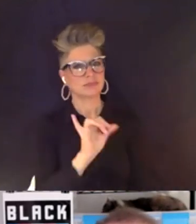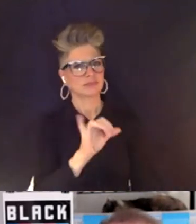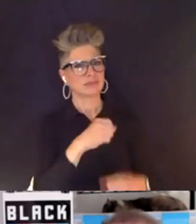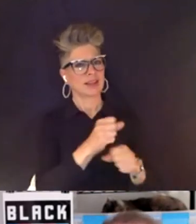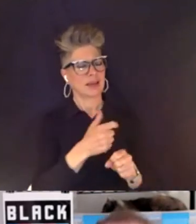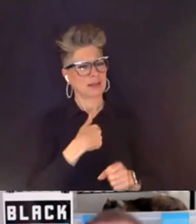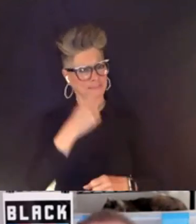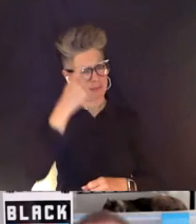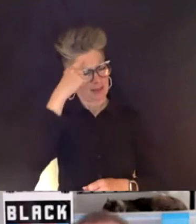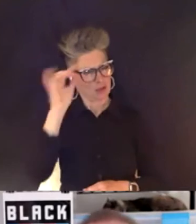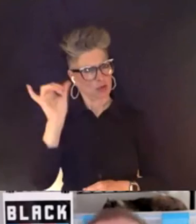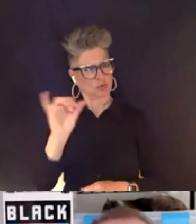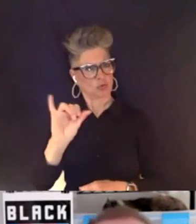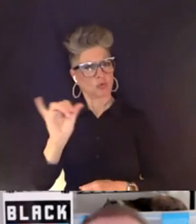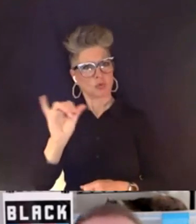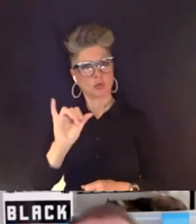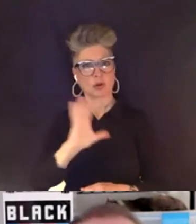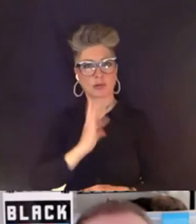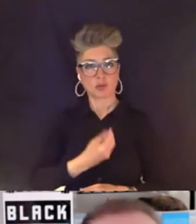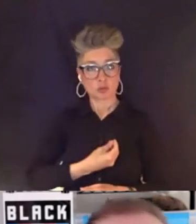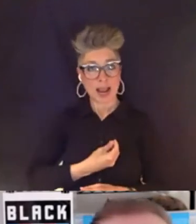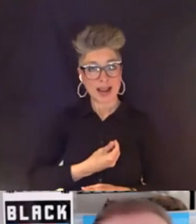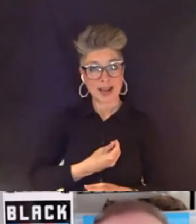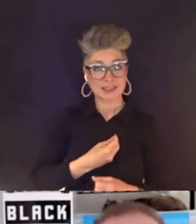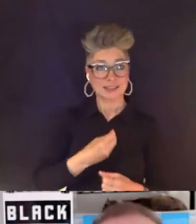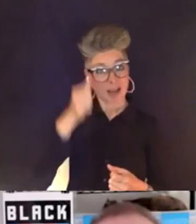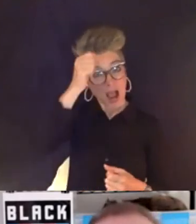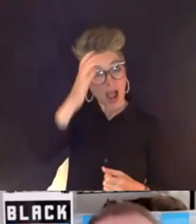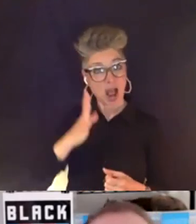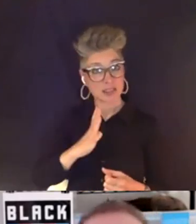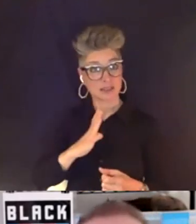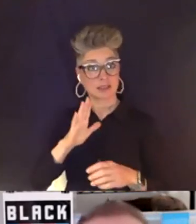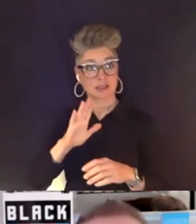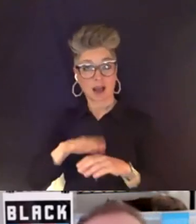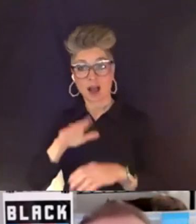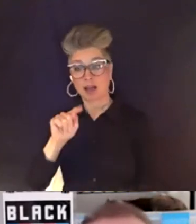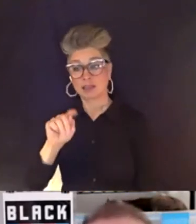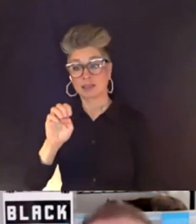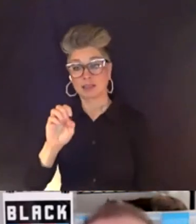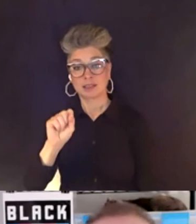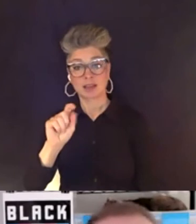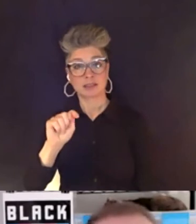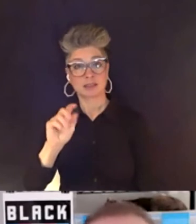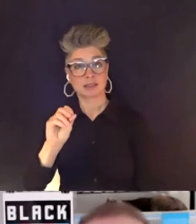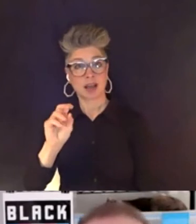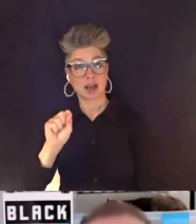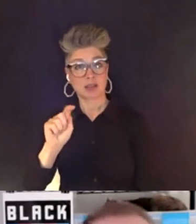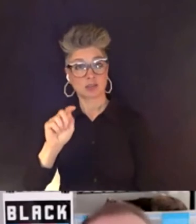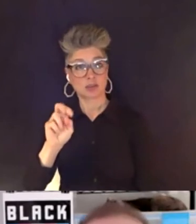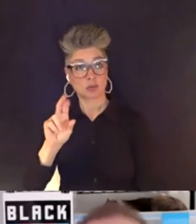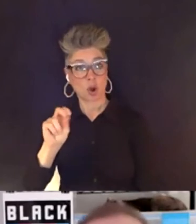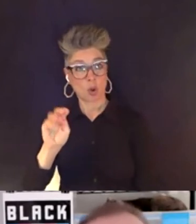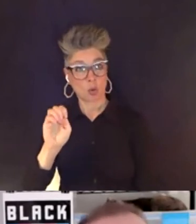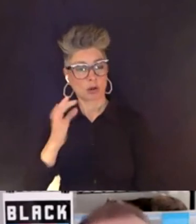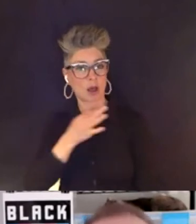of like, the trans guys or the folks that are on testosterone, will there be any impact on,